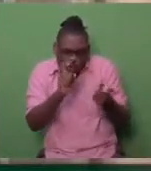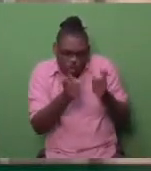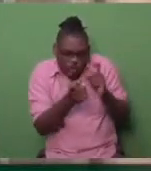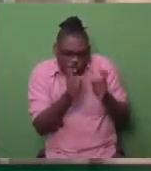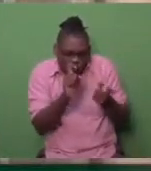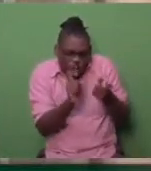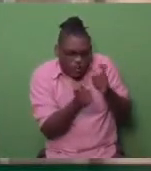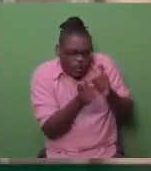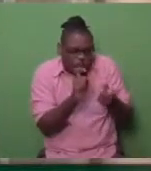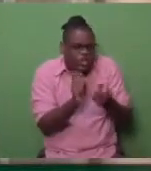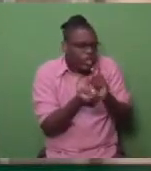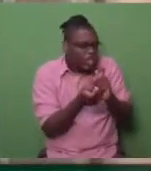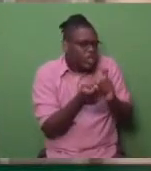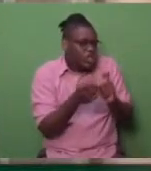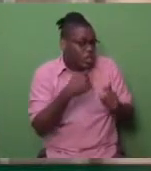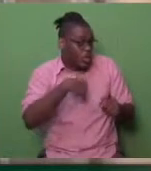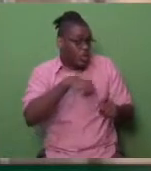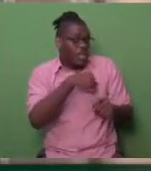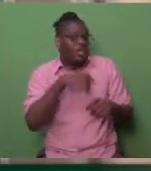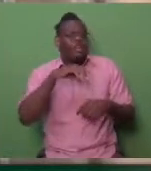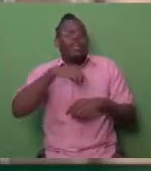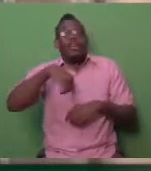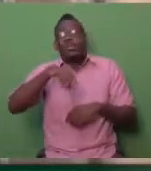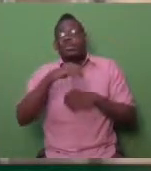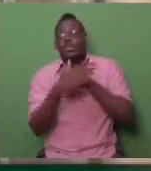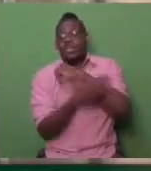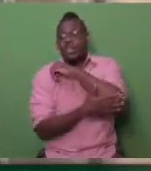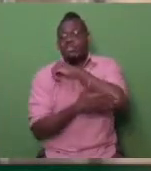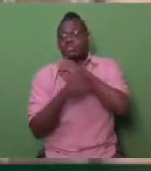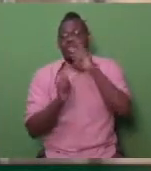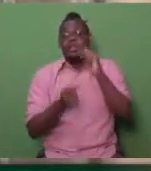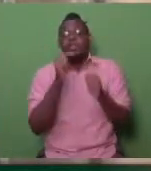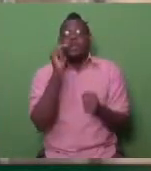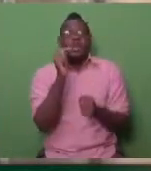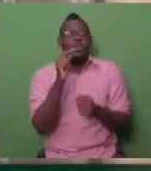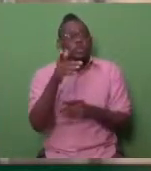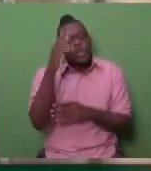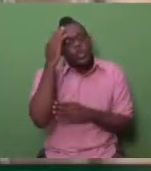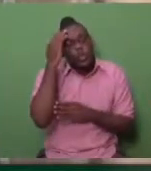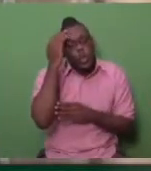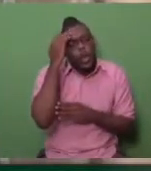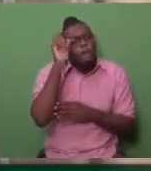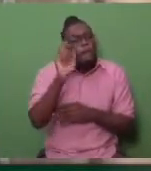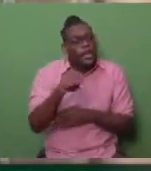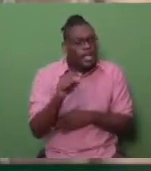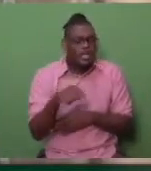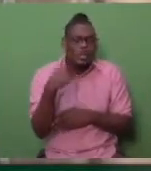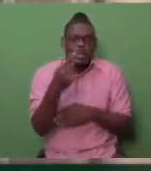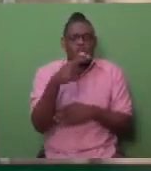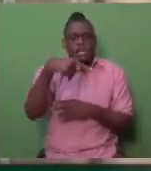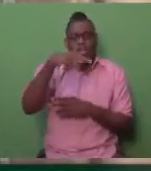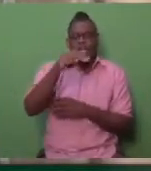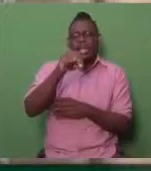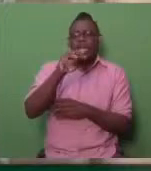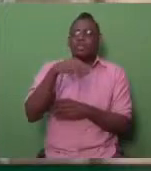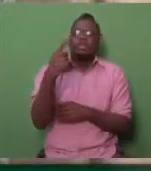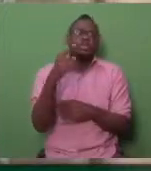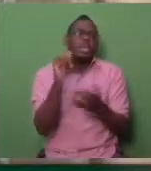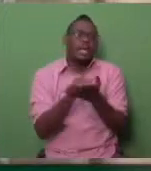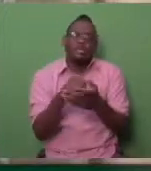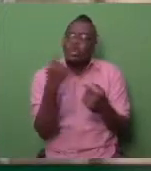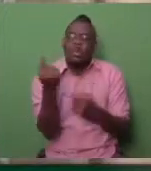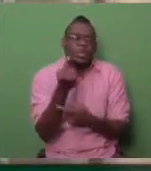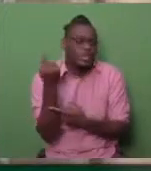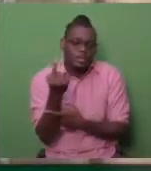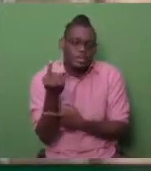of behavior from the PNM, the latest revelations that are now in the public domain are unprecedented, troubling,